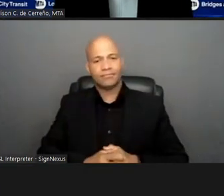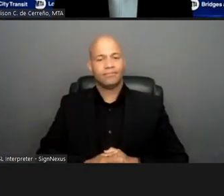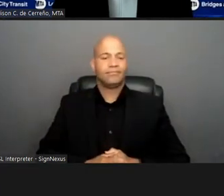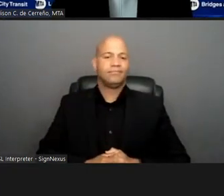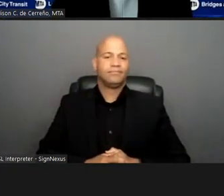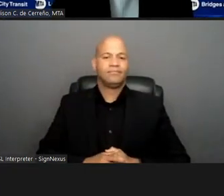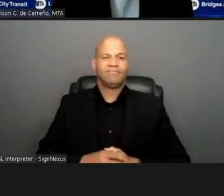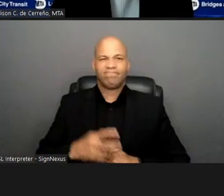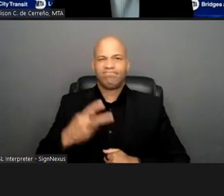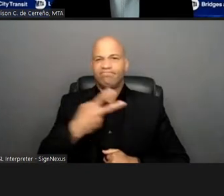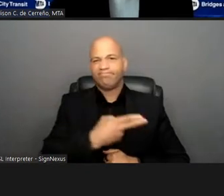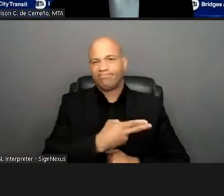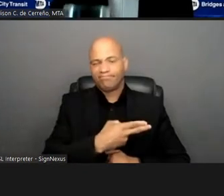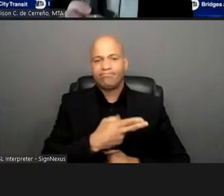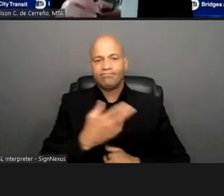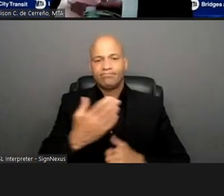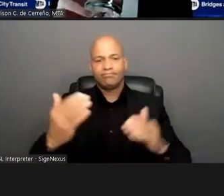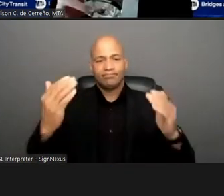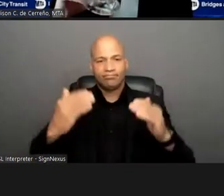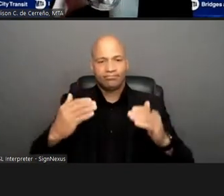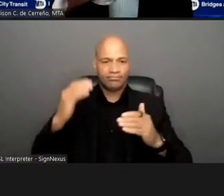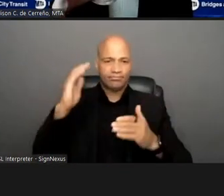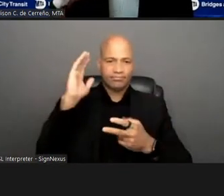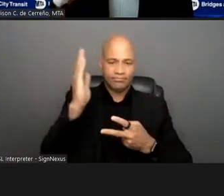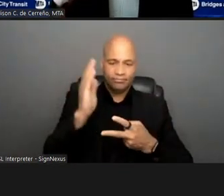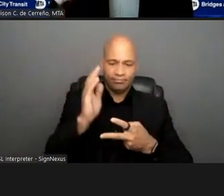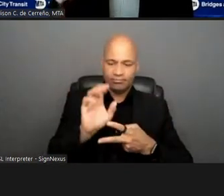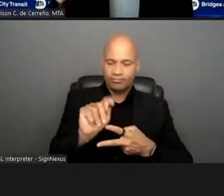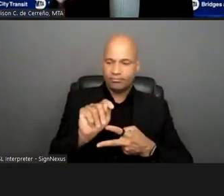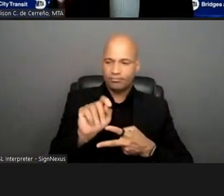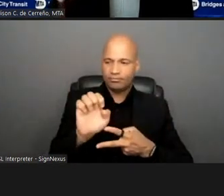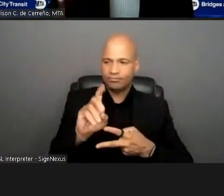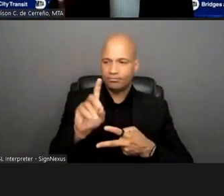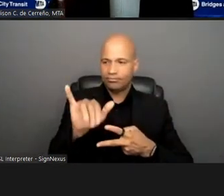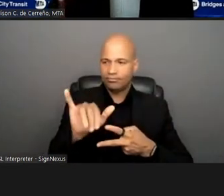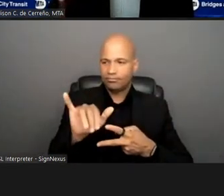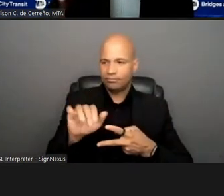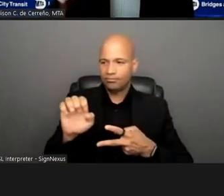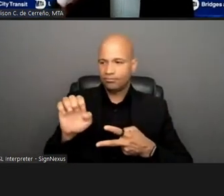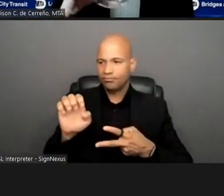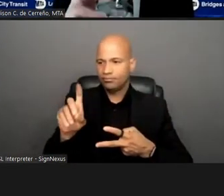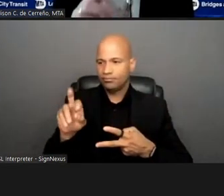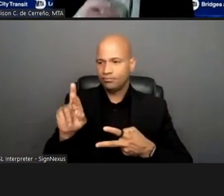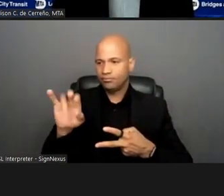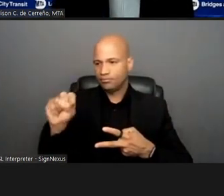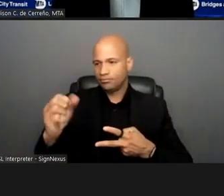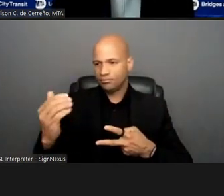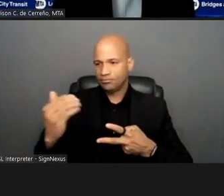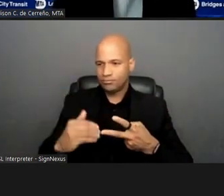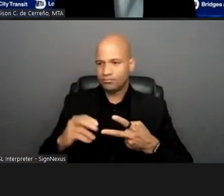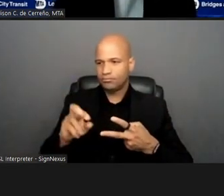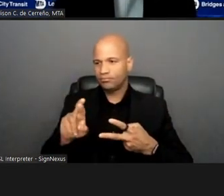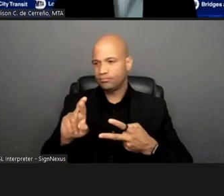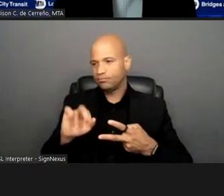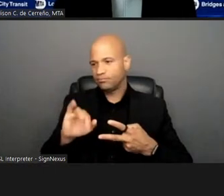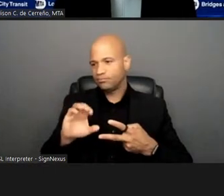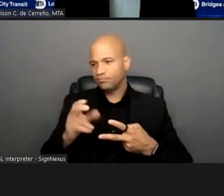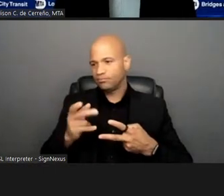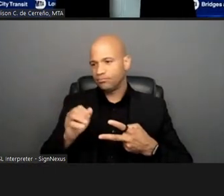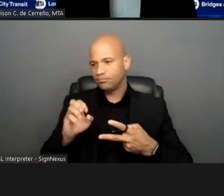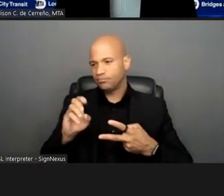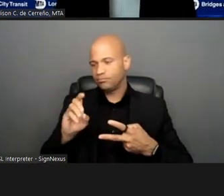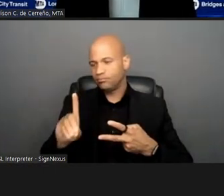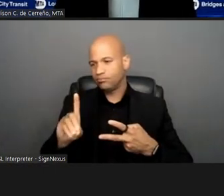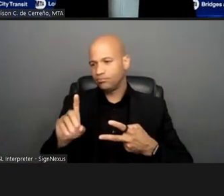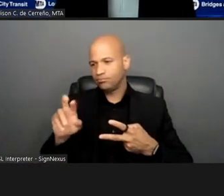our next speaker is Teddy Edris followed by Richard Robbins our next speaker is